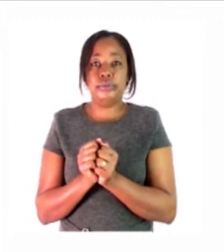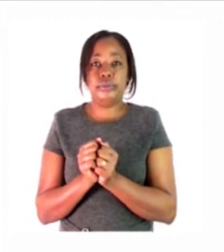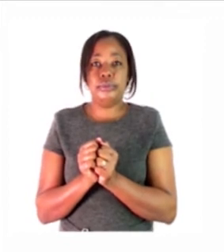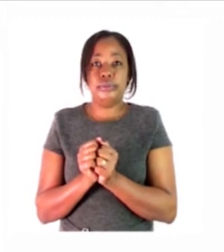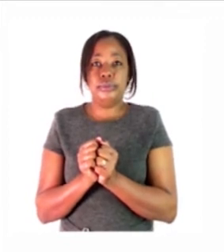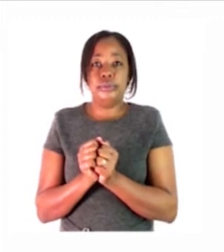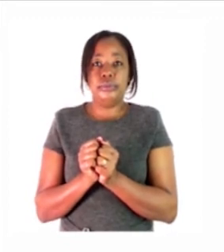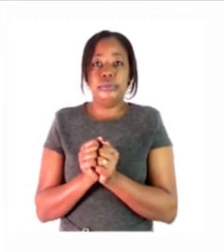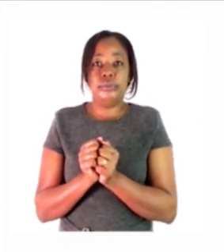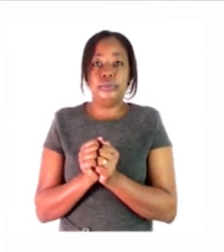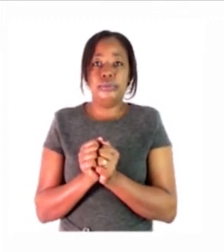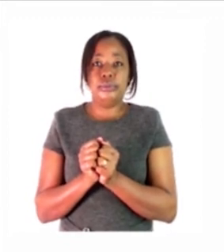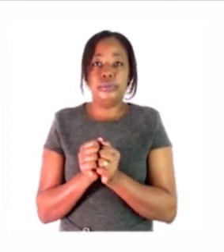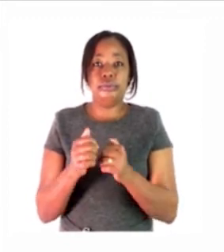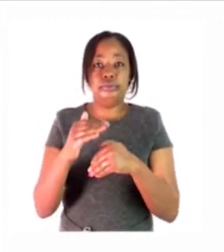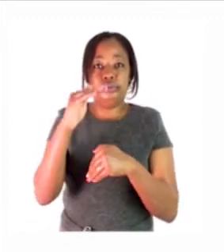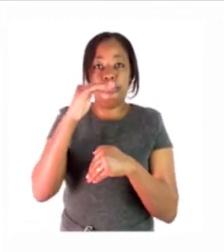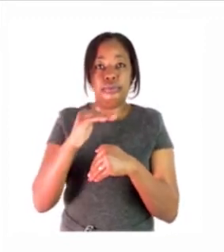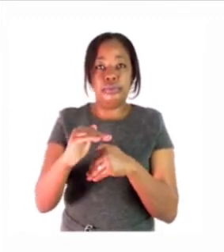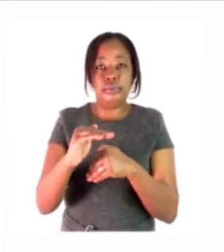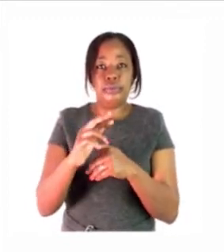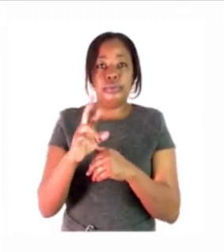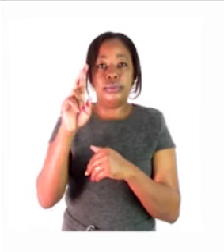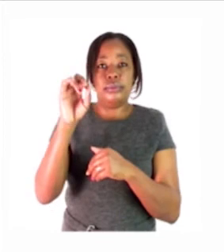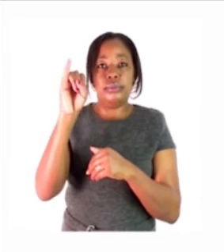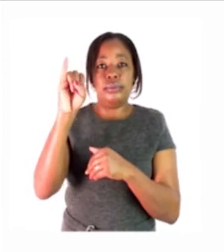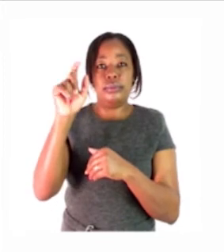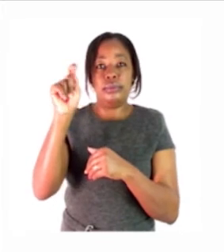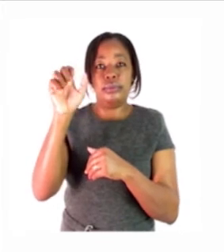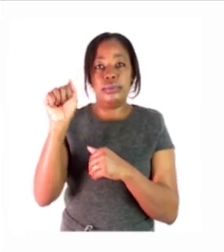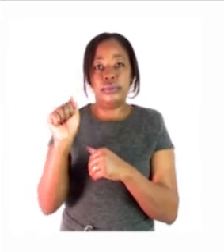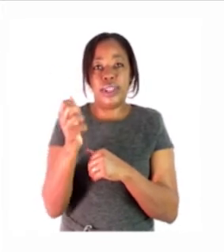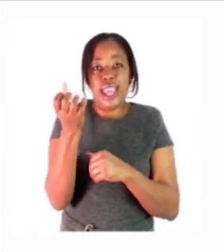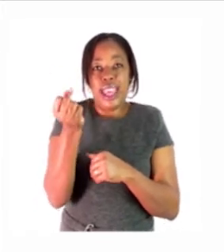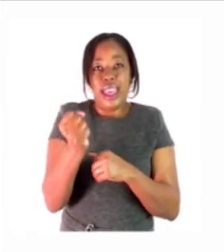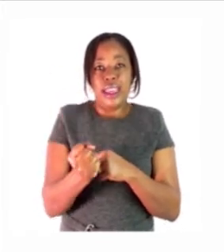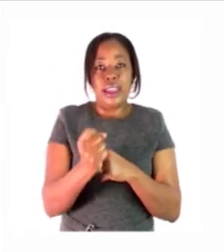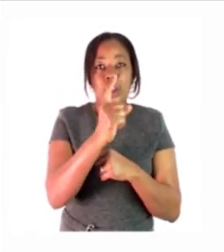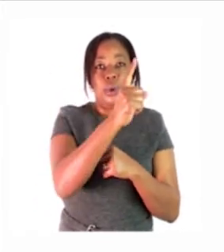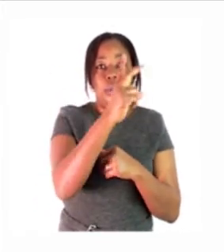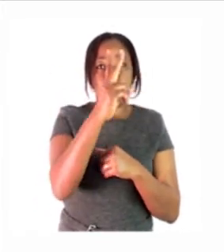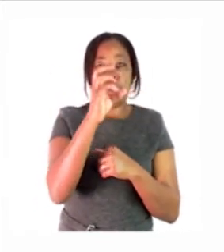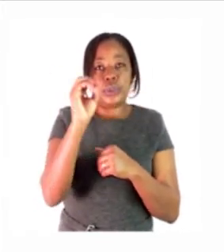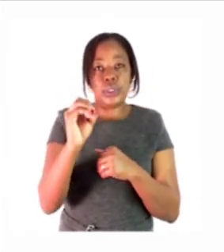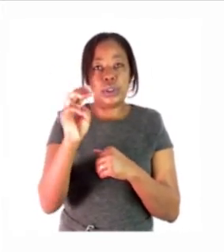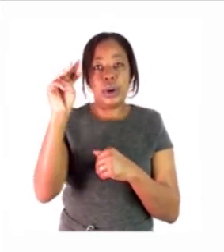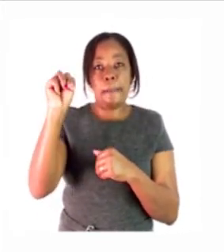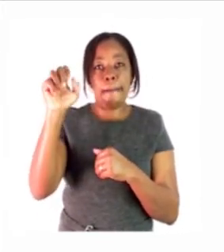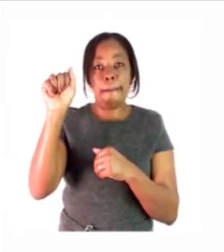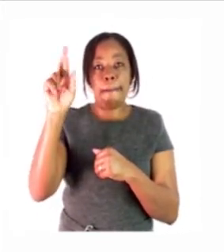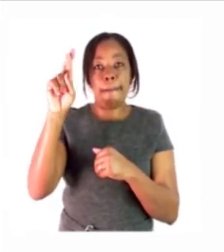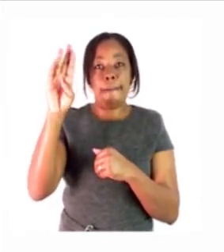20. You go to the second one. Rita had 120 marbles. She then